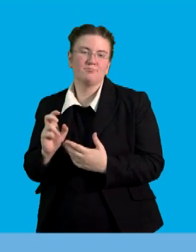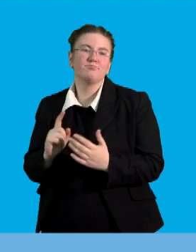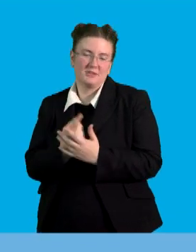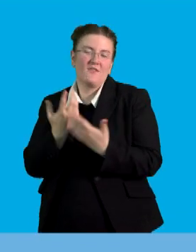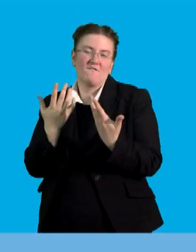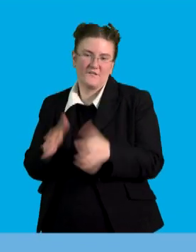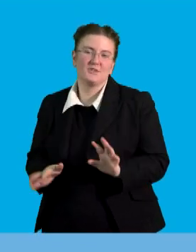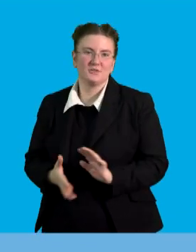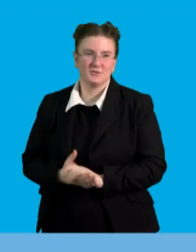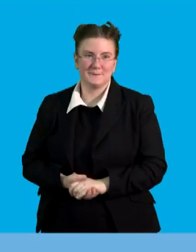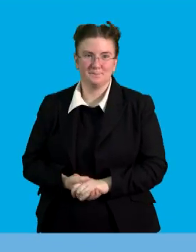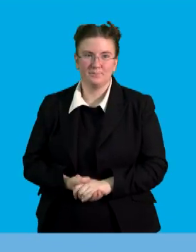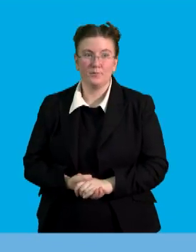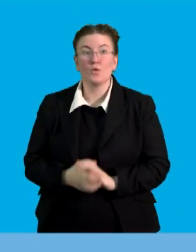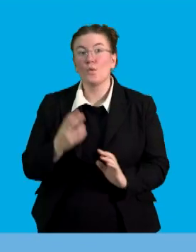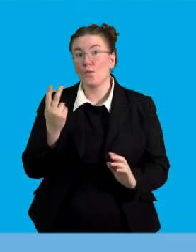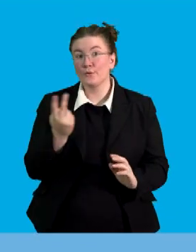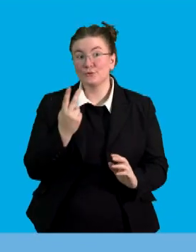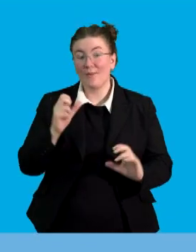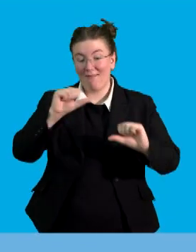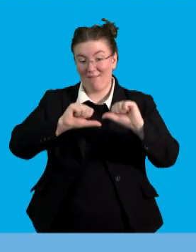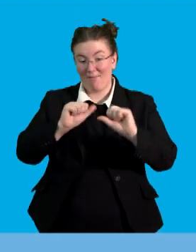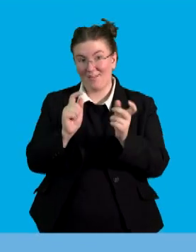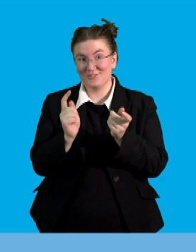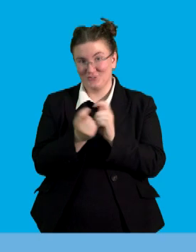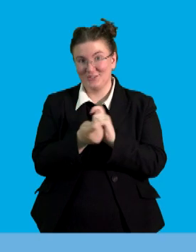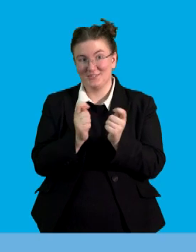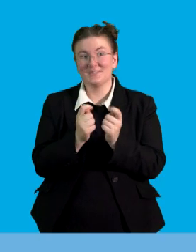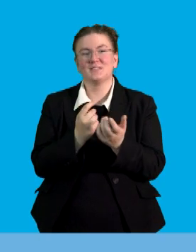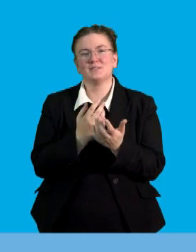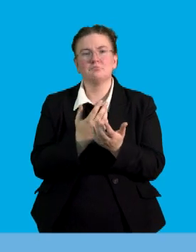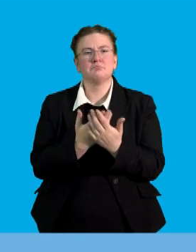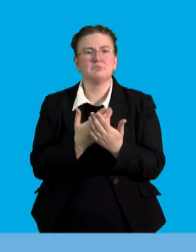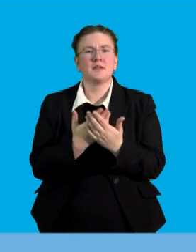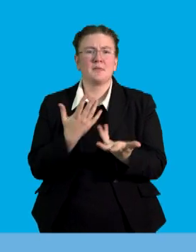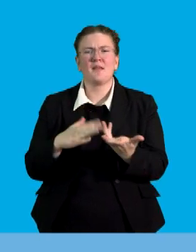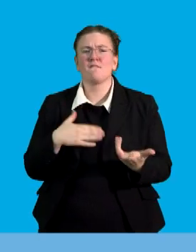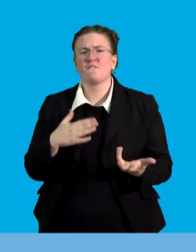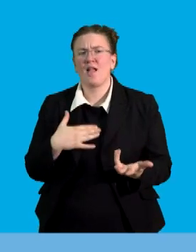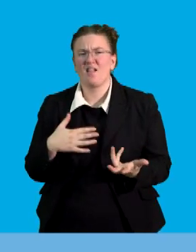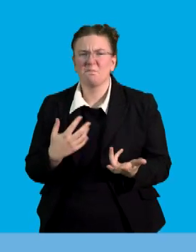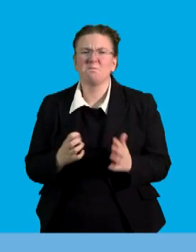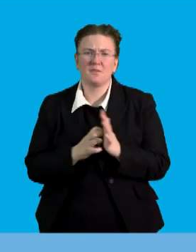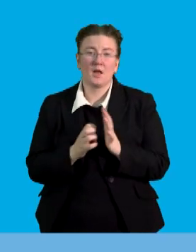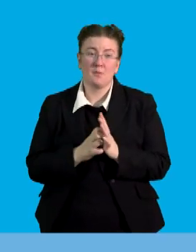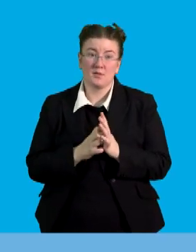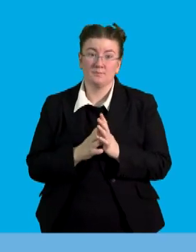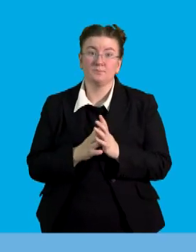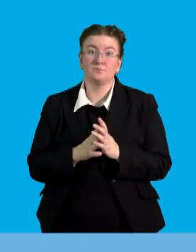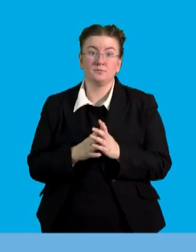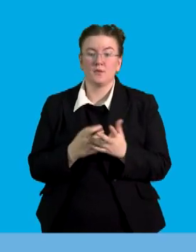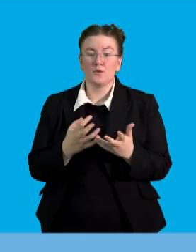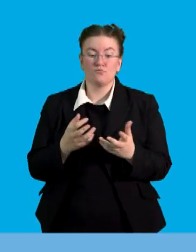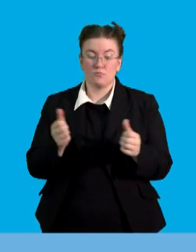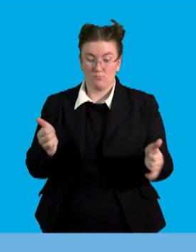place. Also, other chemical changes can be felt. For an example, when a reaction produces